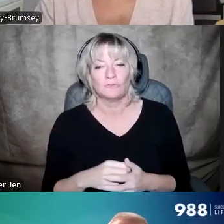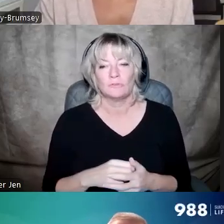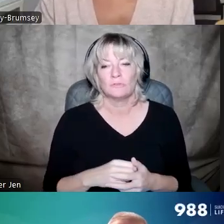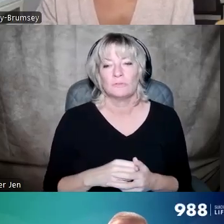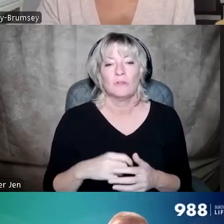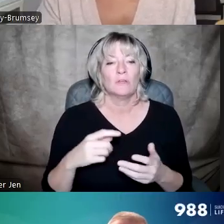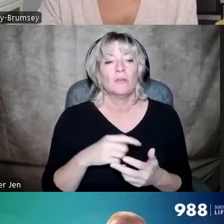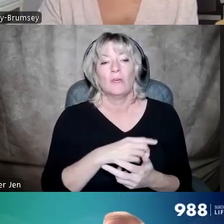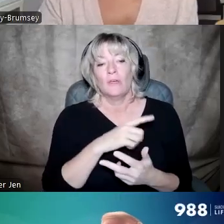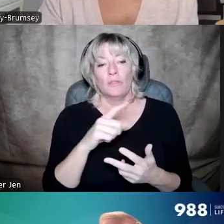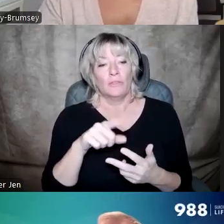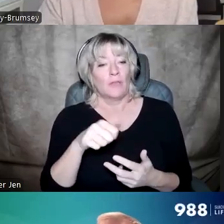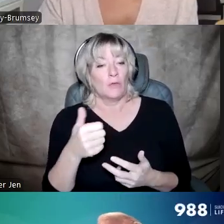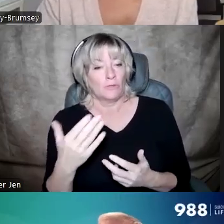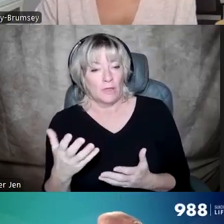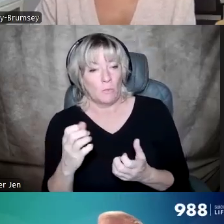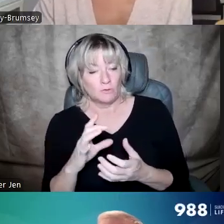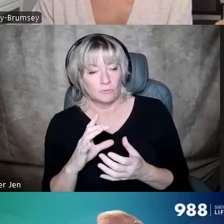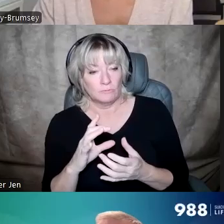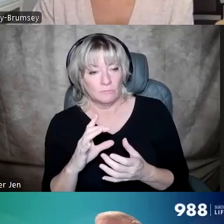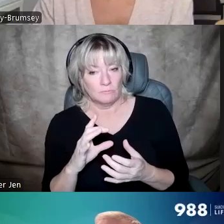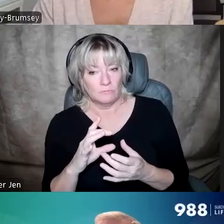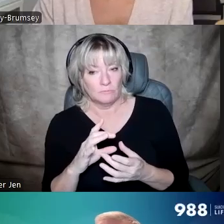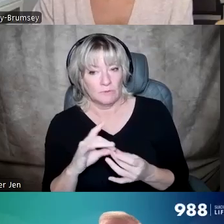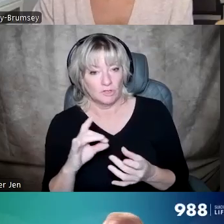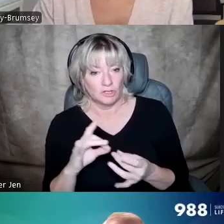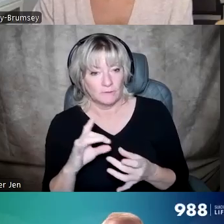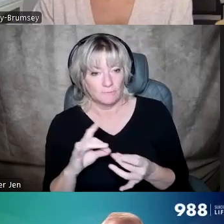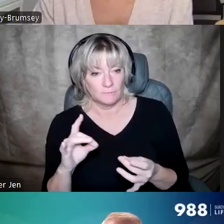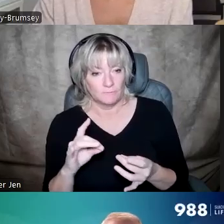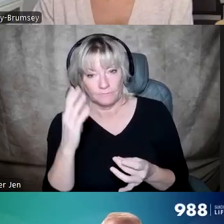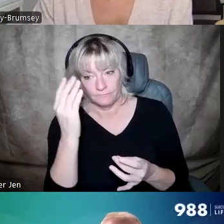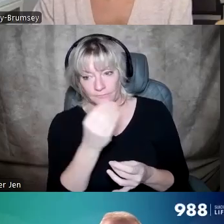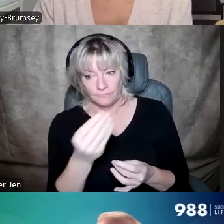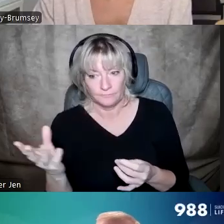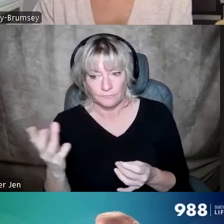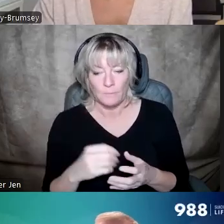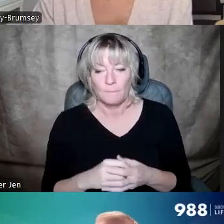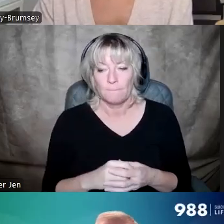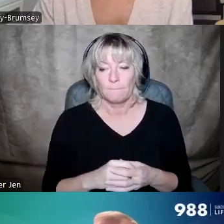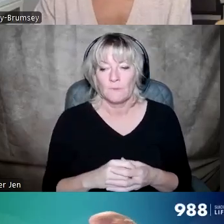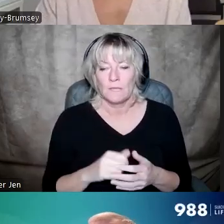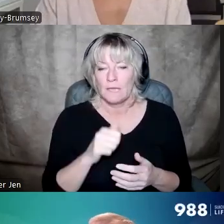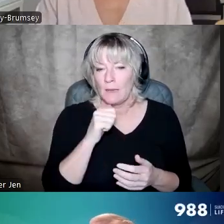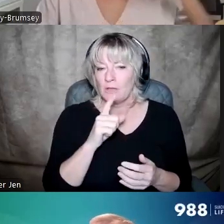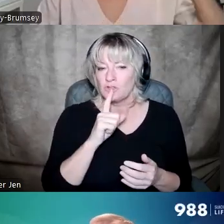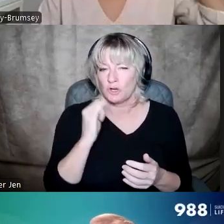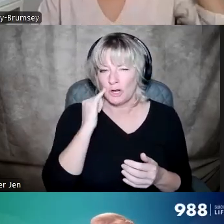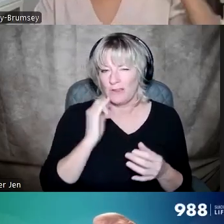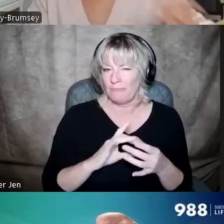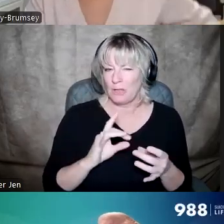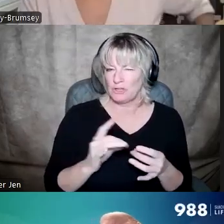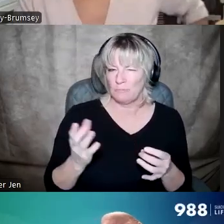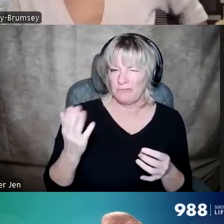And then the other thing that I wanted to just flag for the group is, I'm not sure if this has been mentioned before,